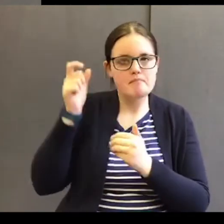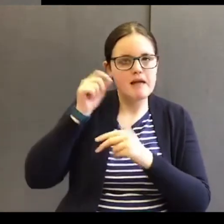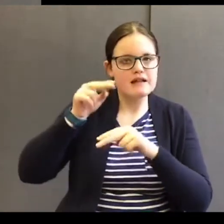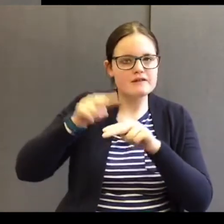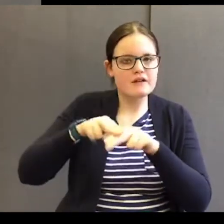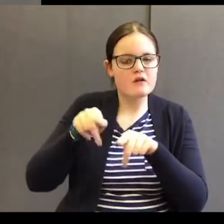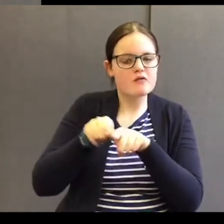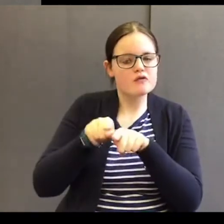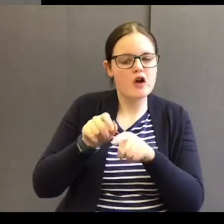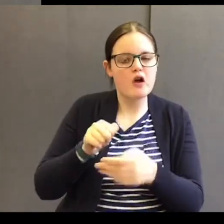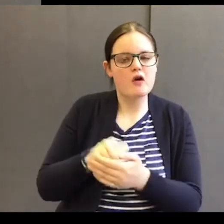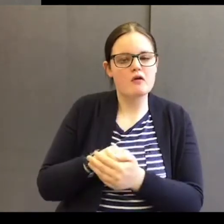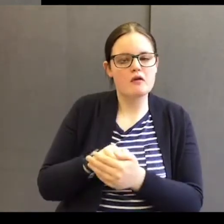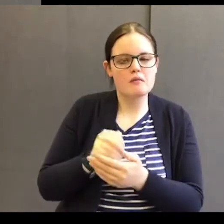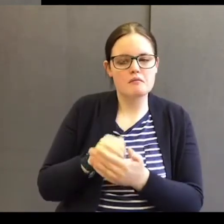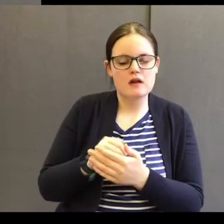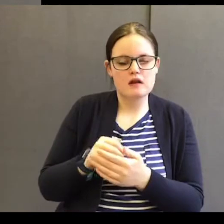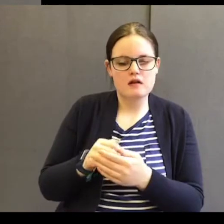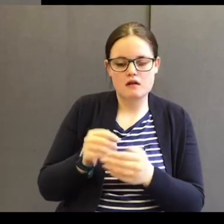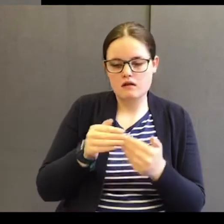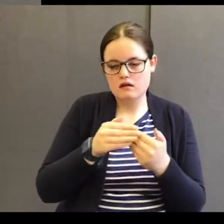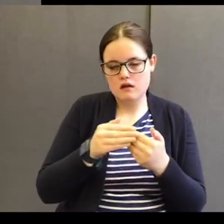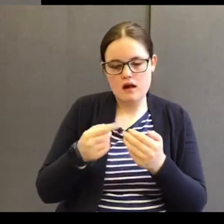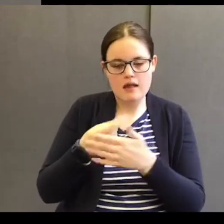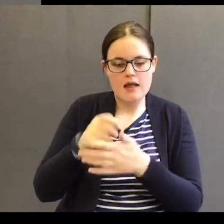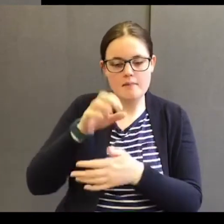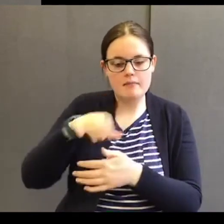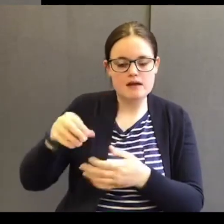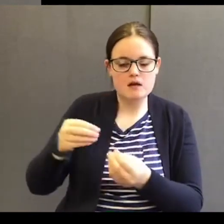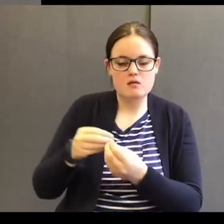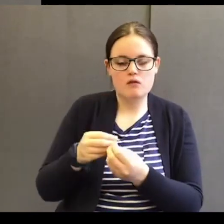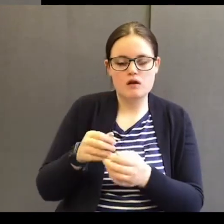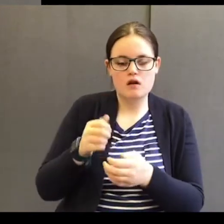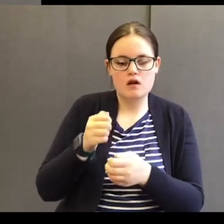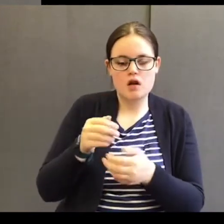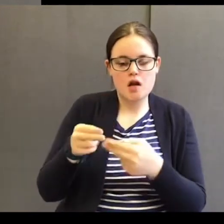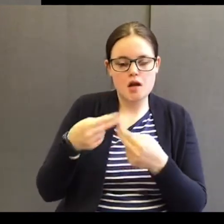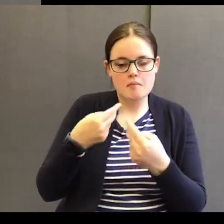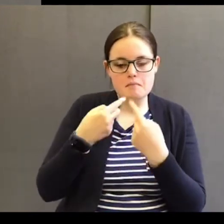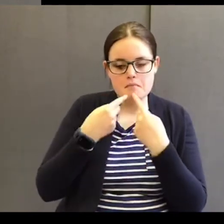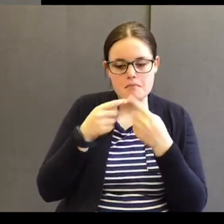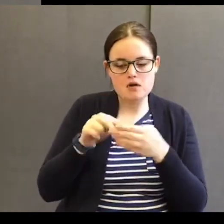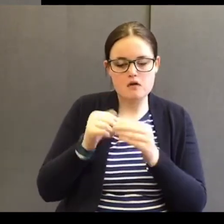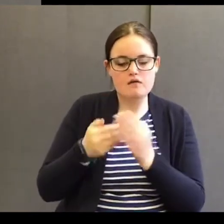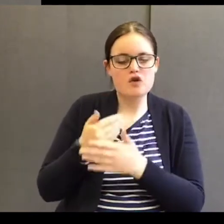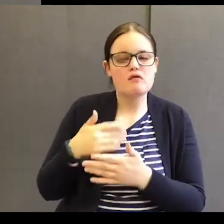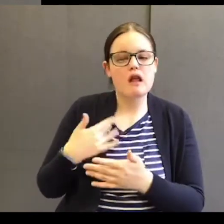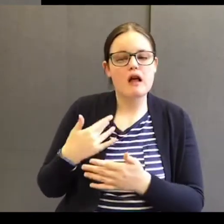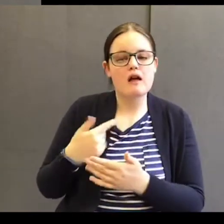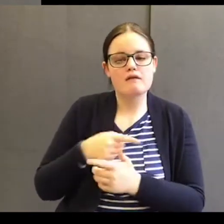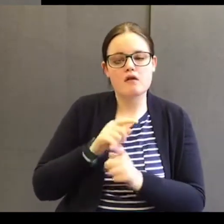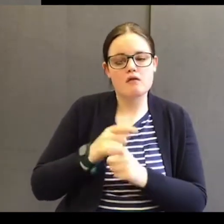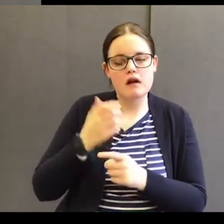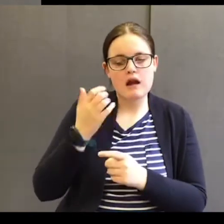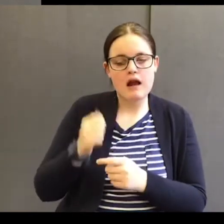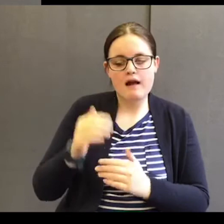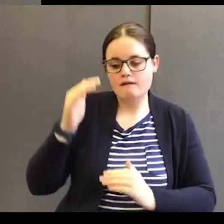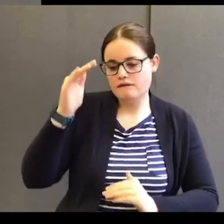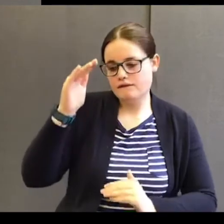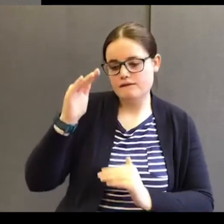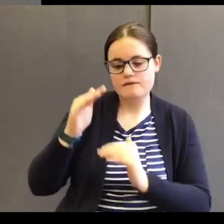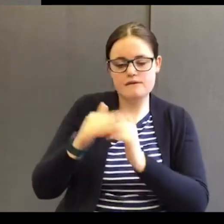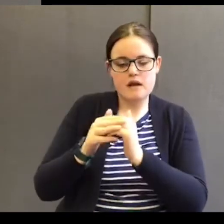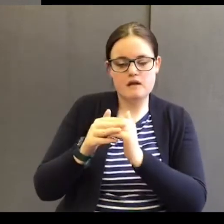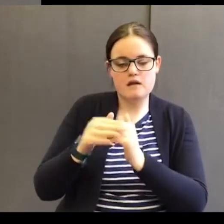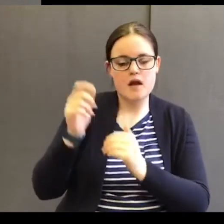we want to fill Bedford and beyond with the message of new life.